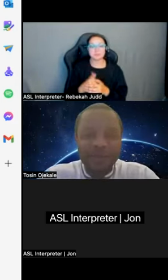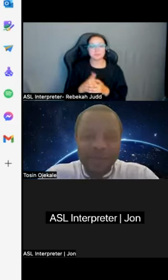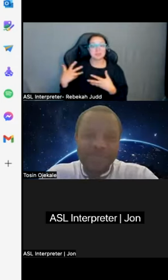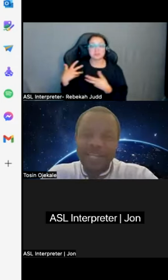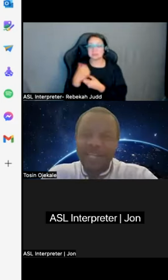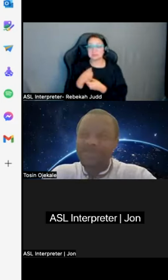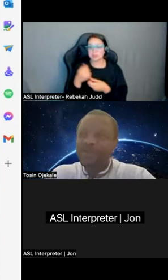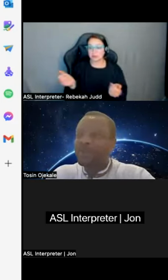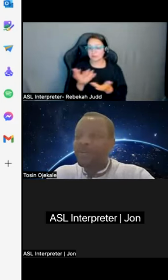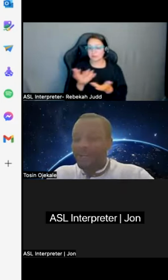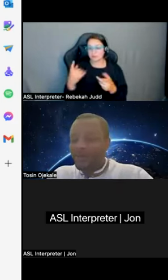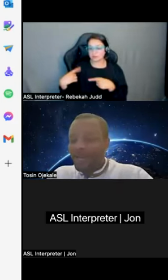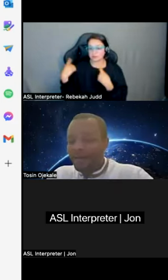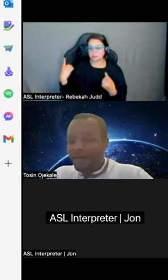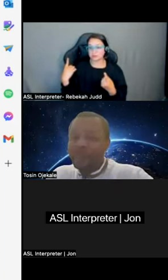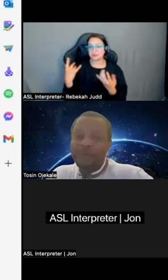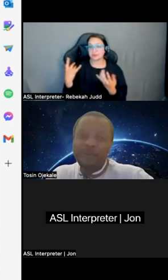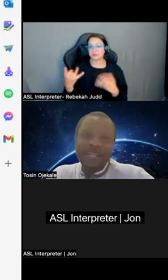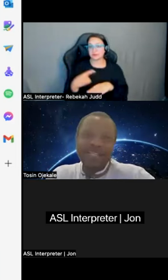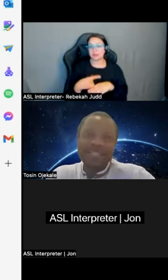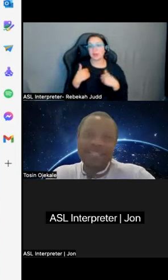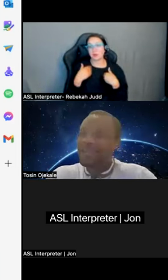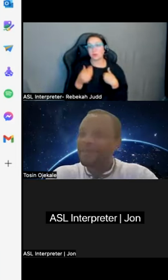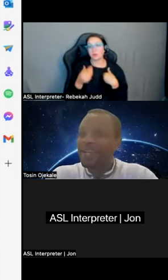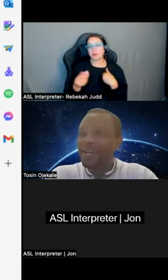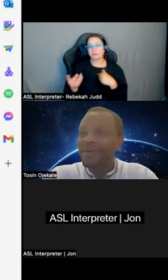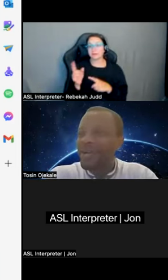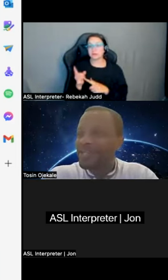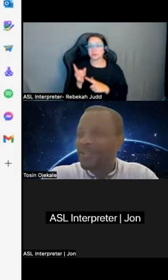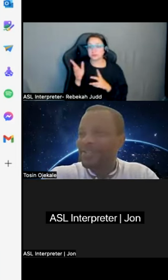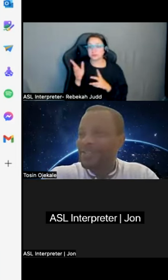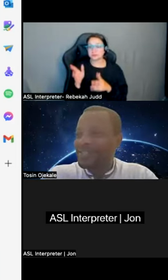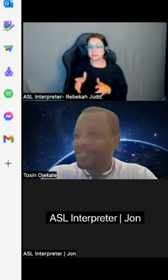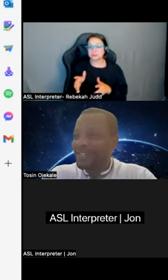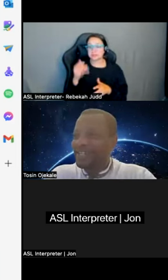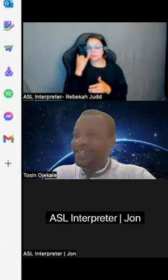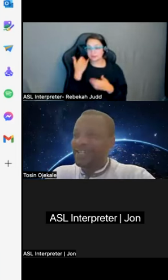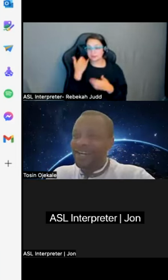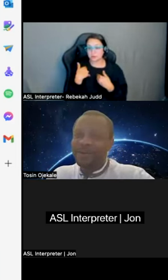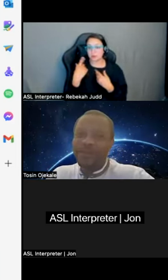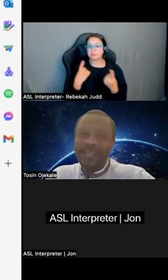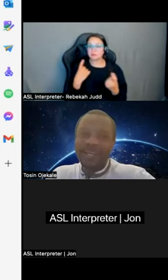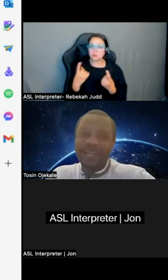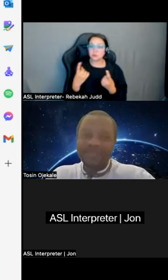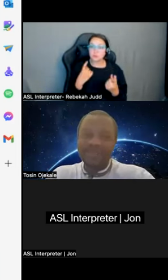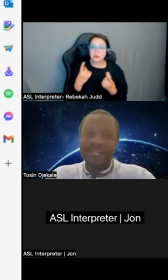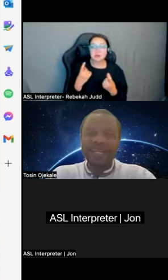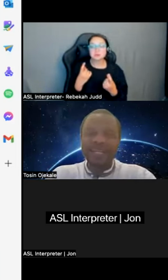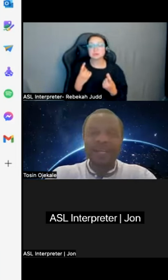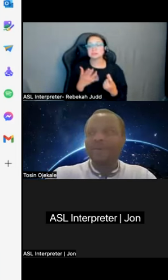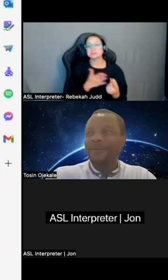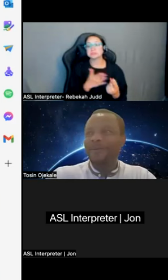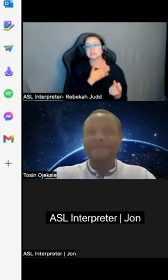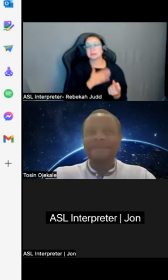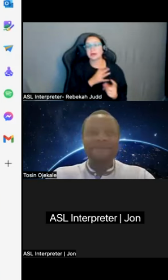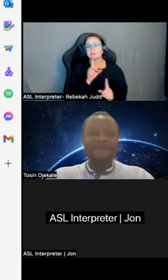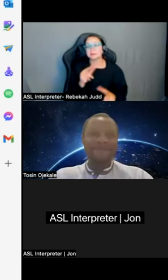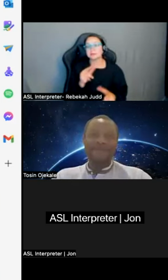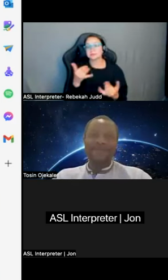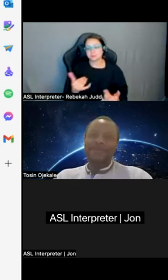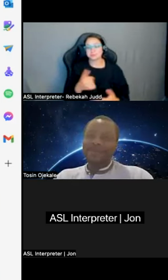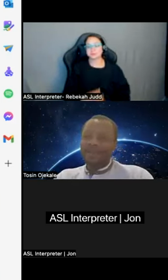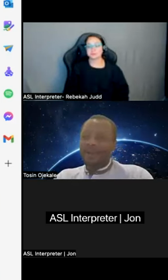we've done today. So we have a few minutes. If there are questions, I'll be glad to take them now.